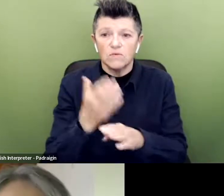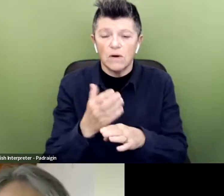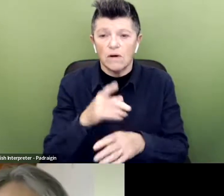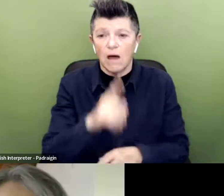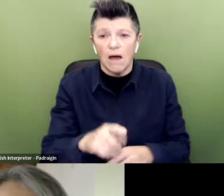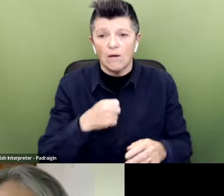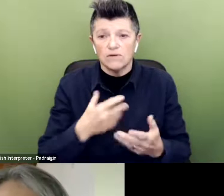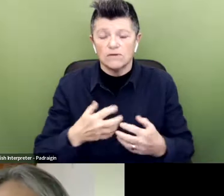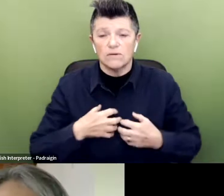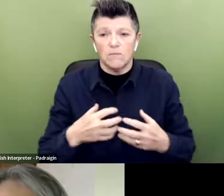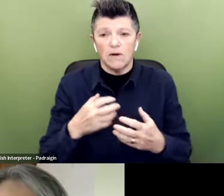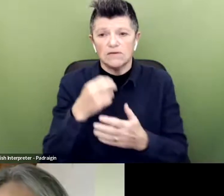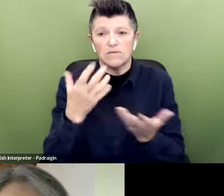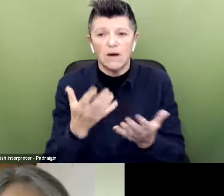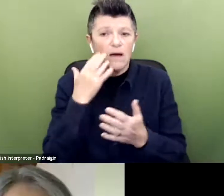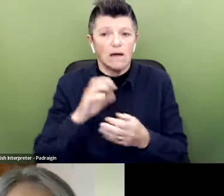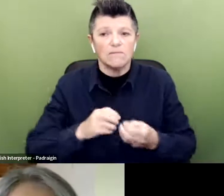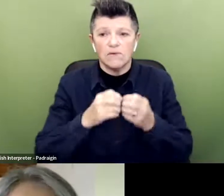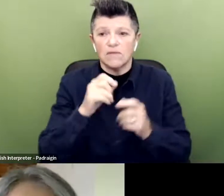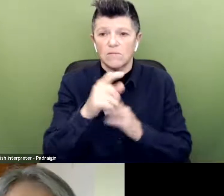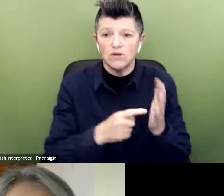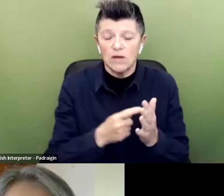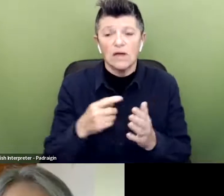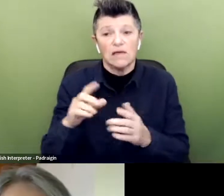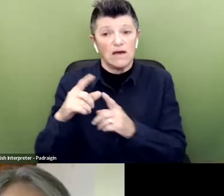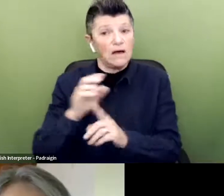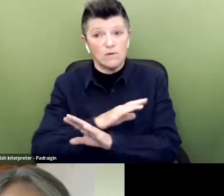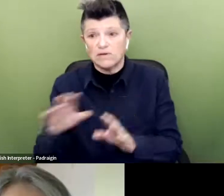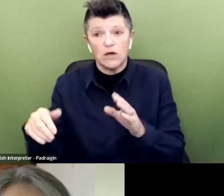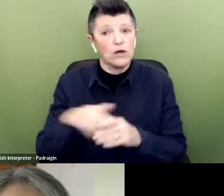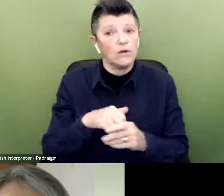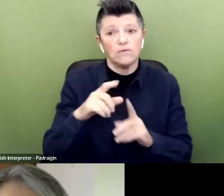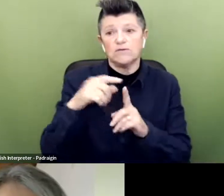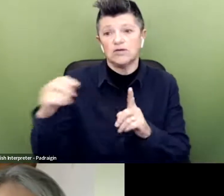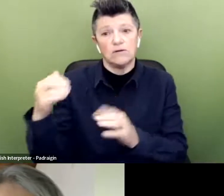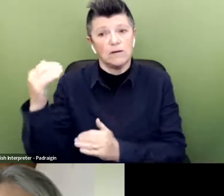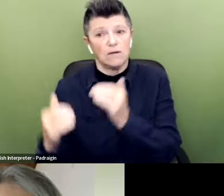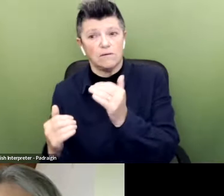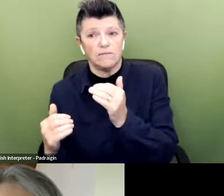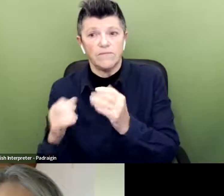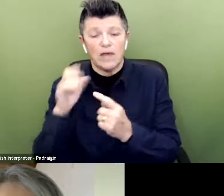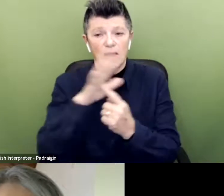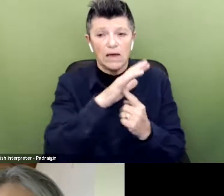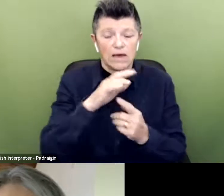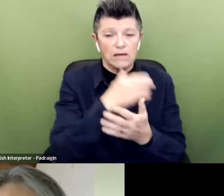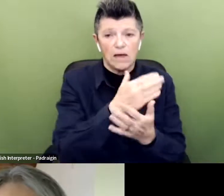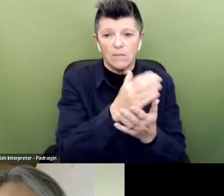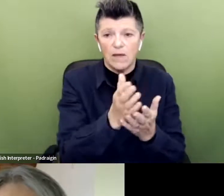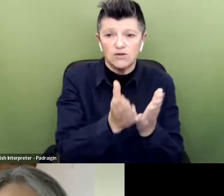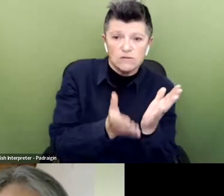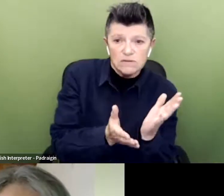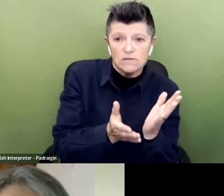digital inequality was not in my list of the key dimensions a researcher interested in